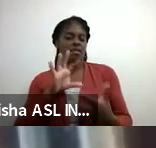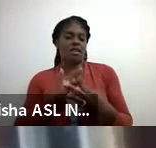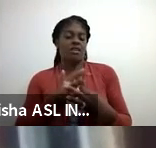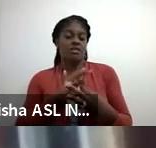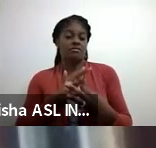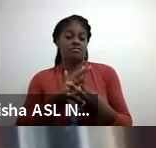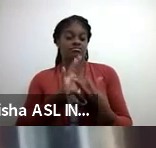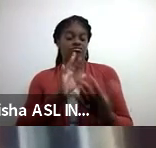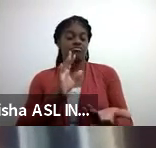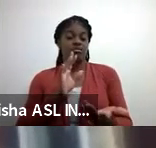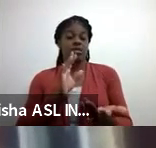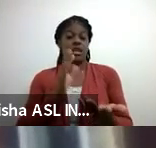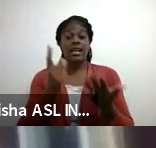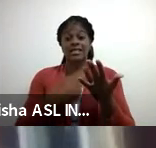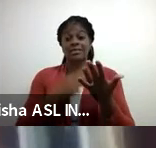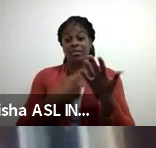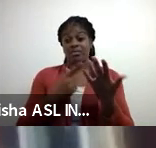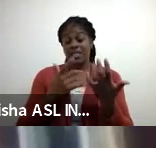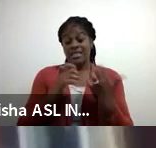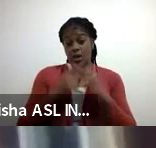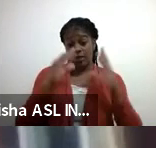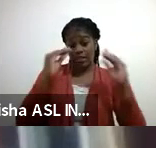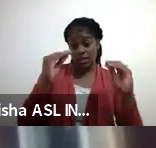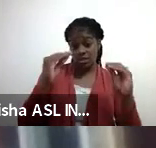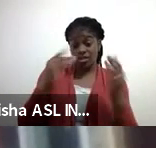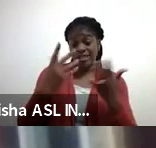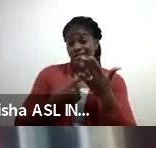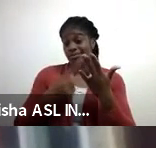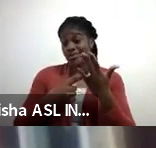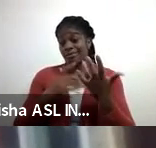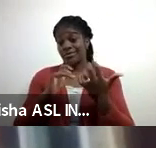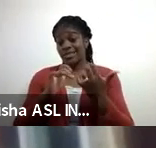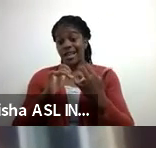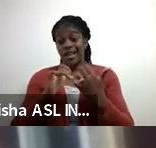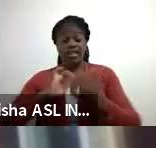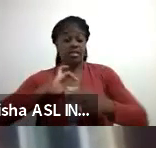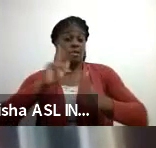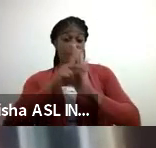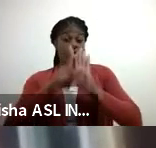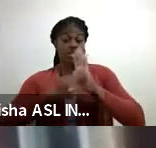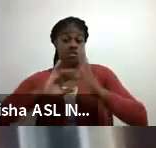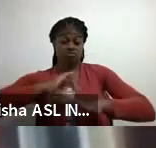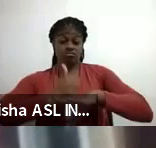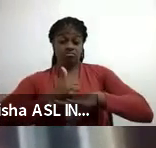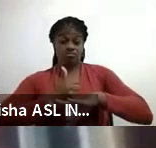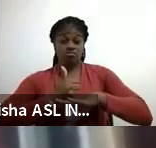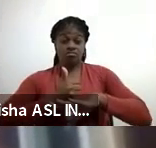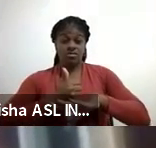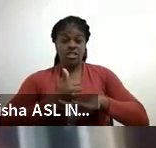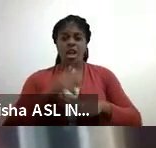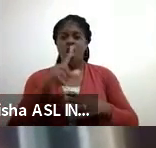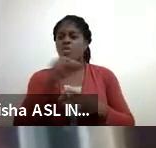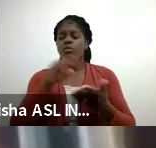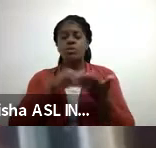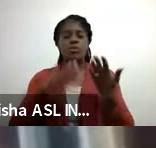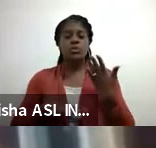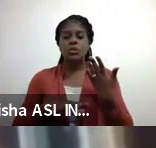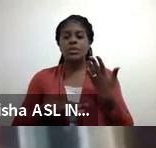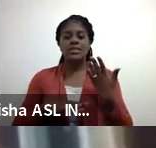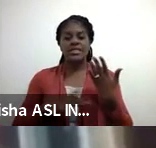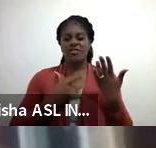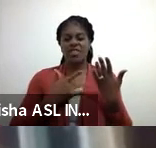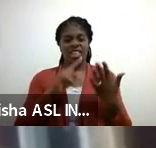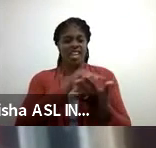because the way that we teach, or just the way that our policies are made. These are students that don't feel that none of